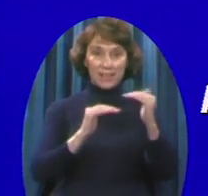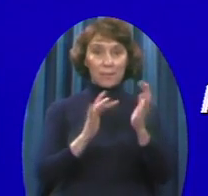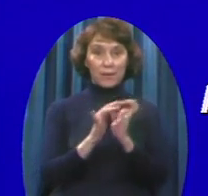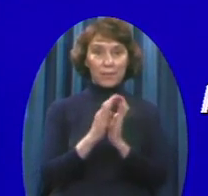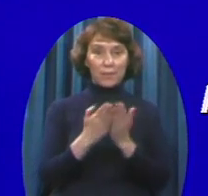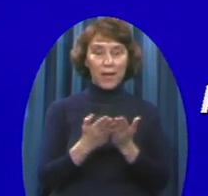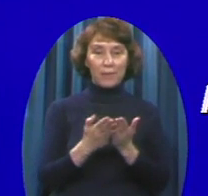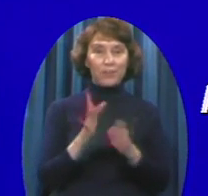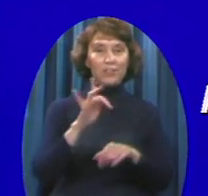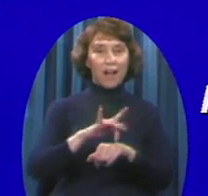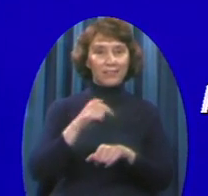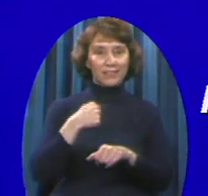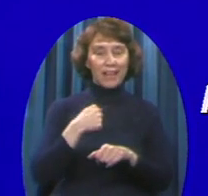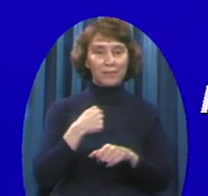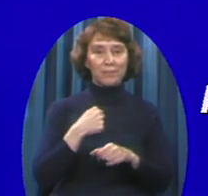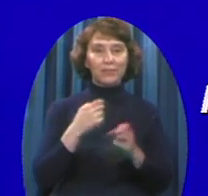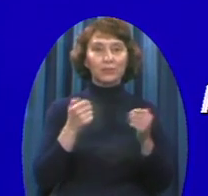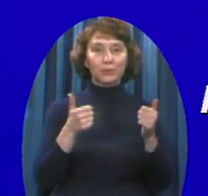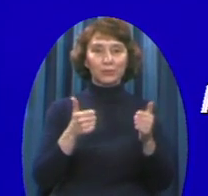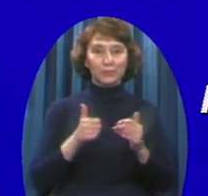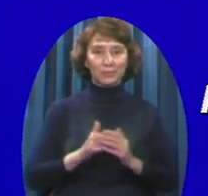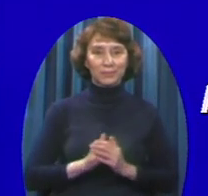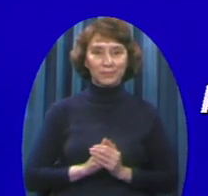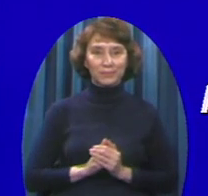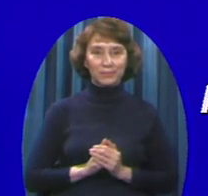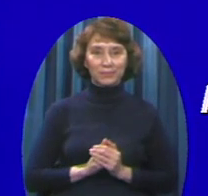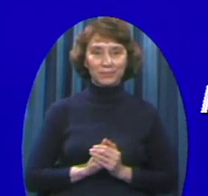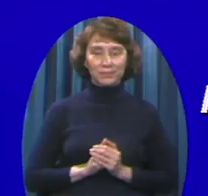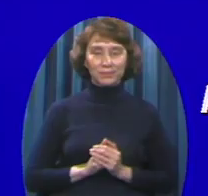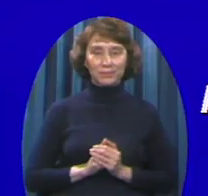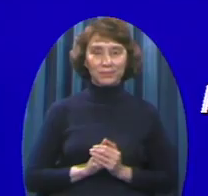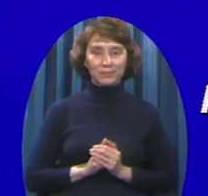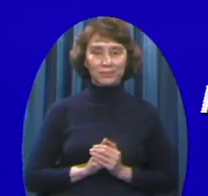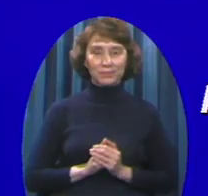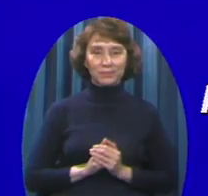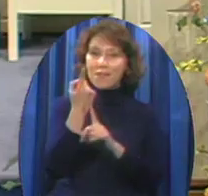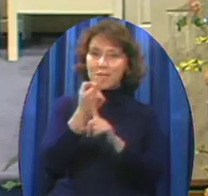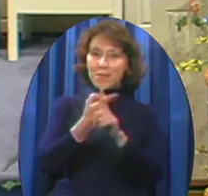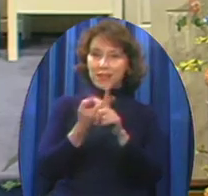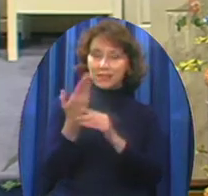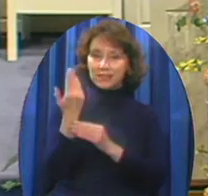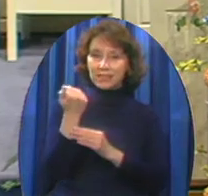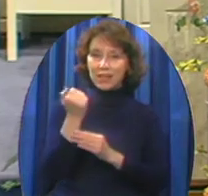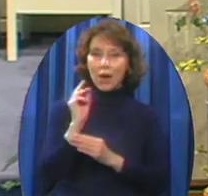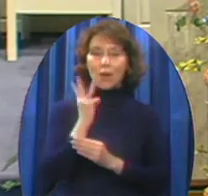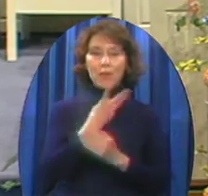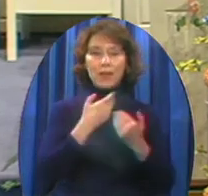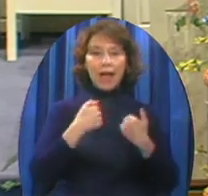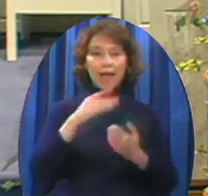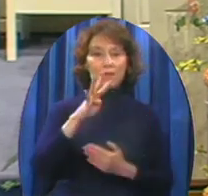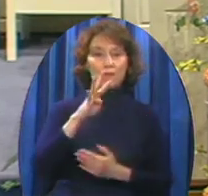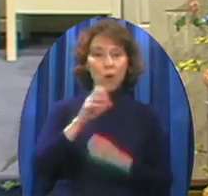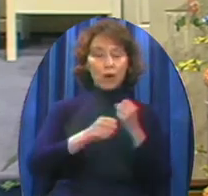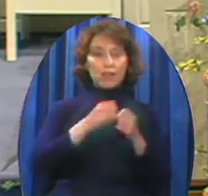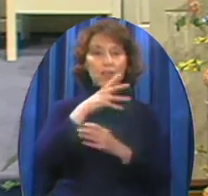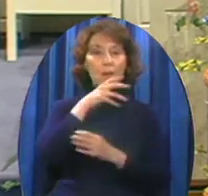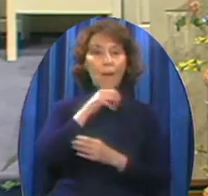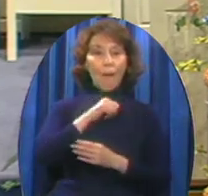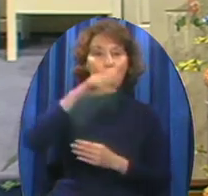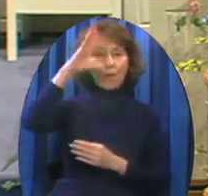me immediately. Several months ago, we had a little 4-year-old boy, John DeHass,